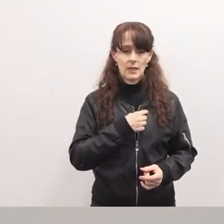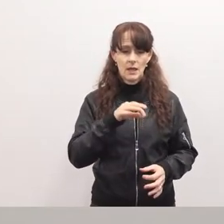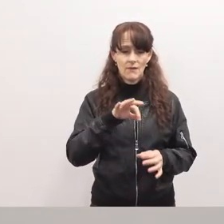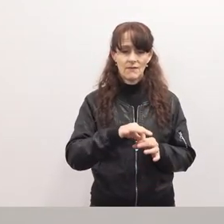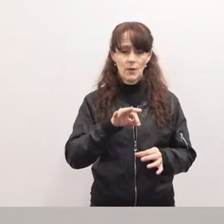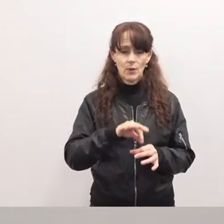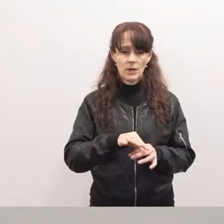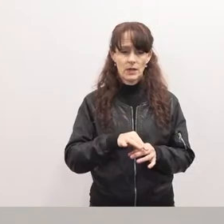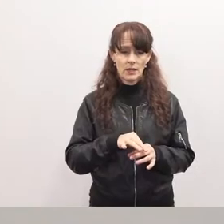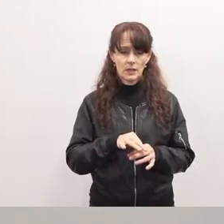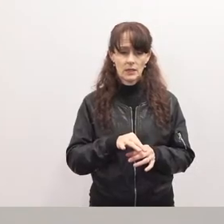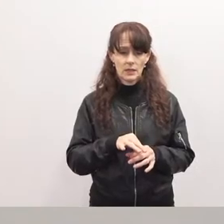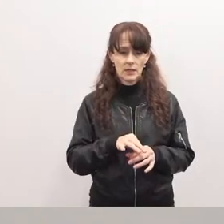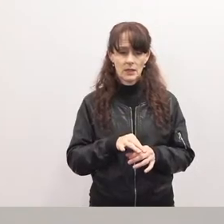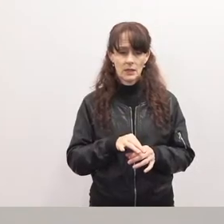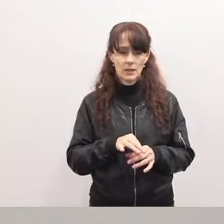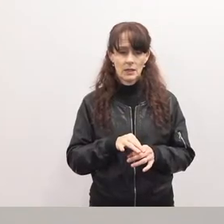voting on